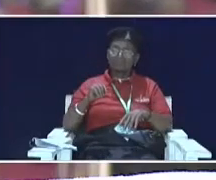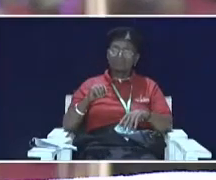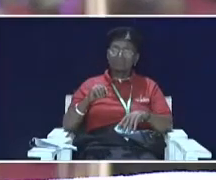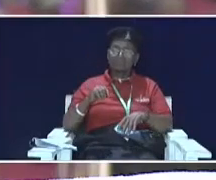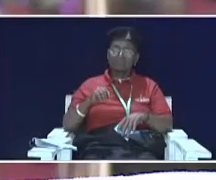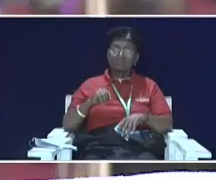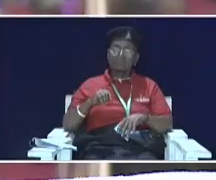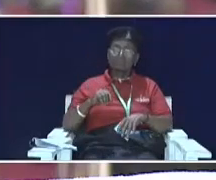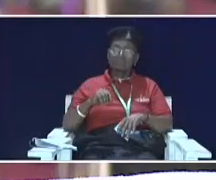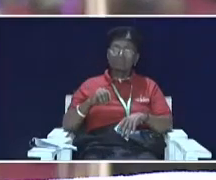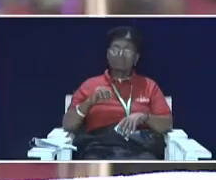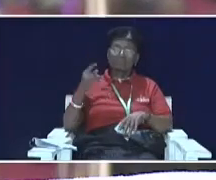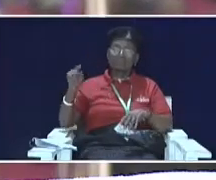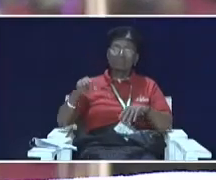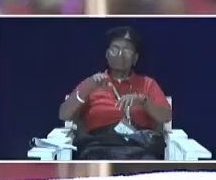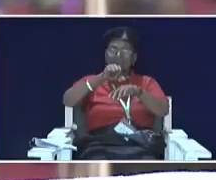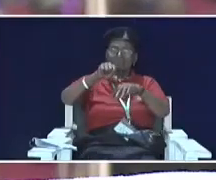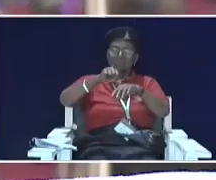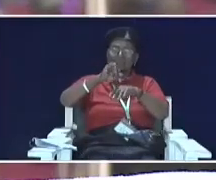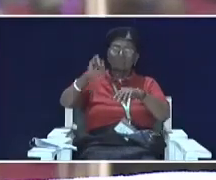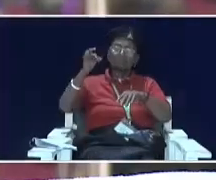And the anointing of God